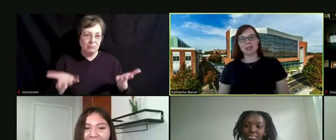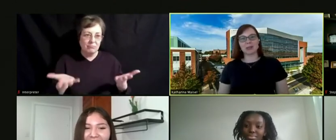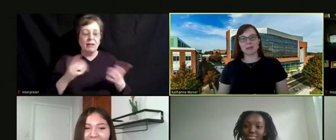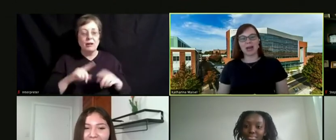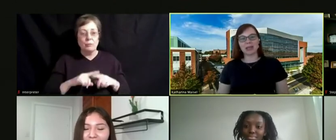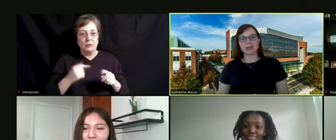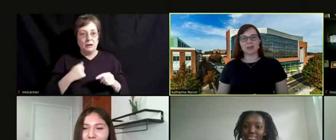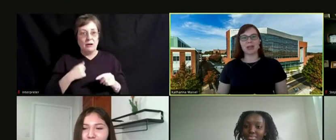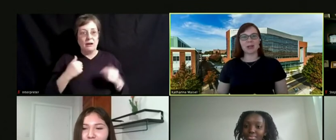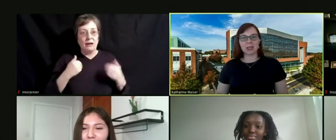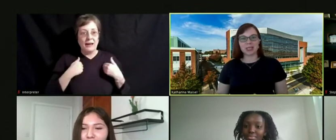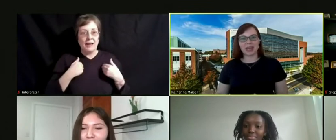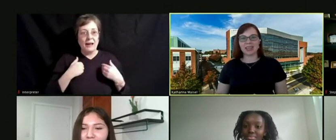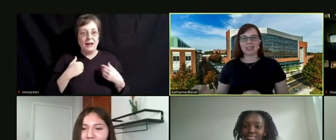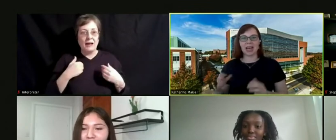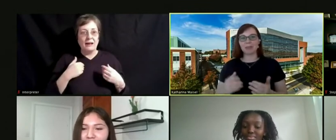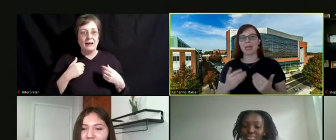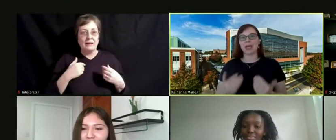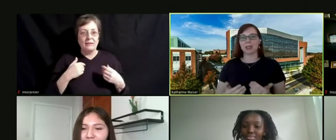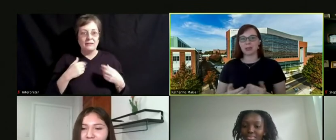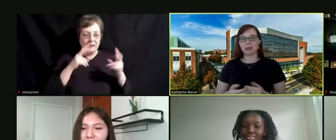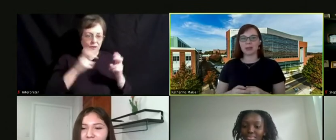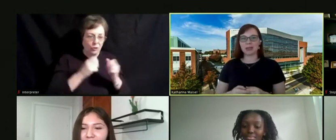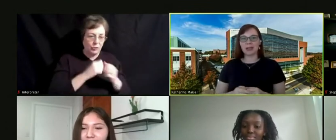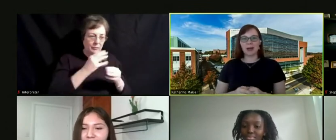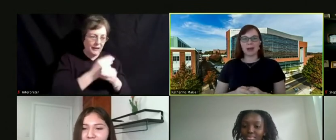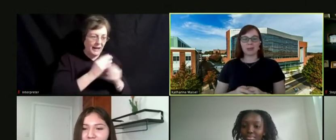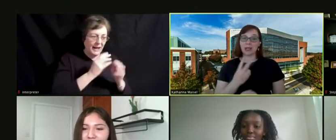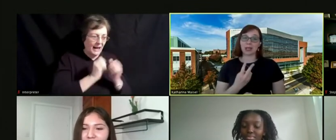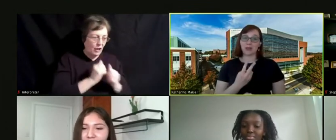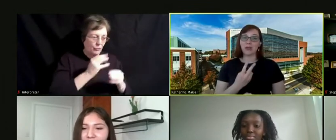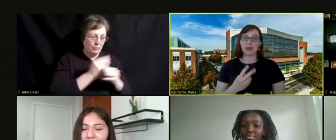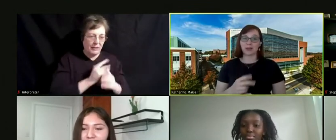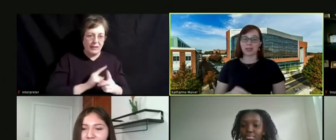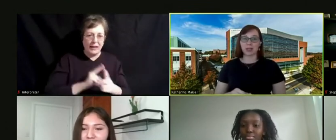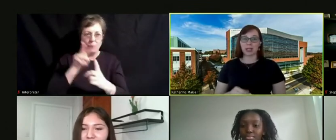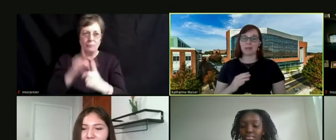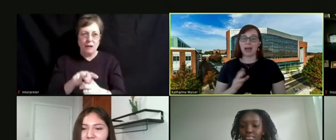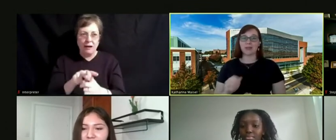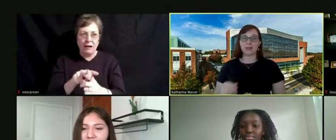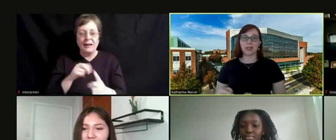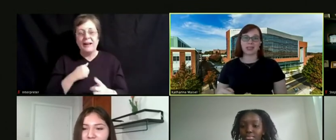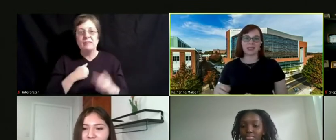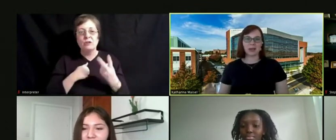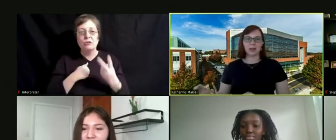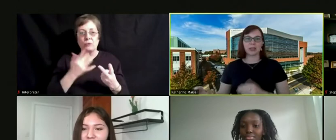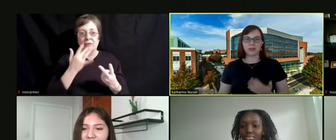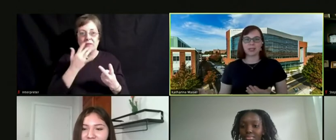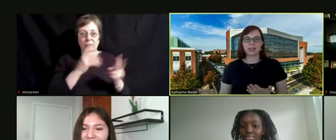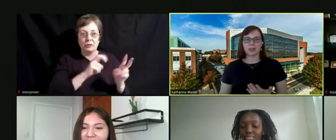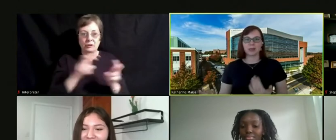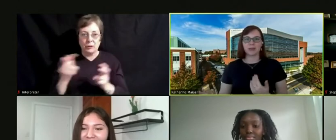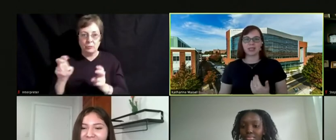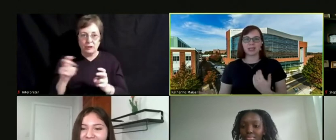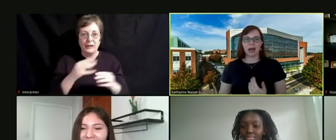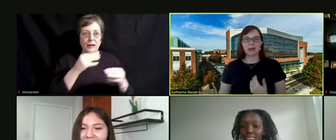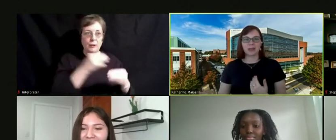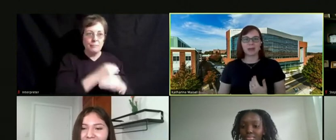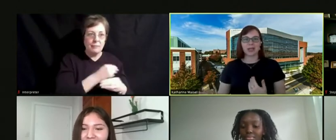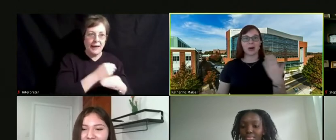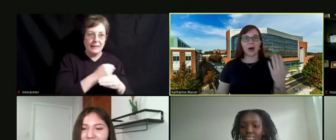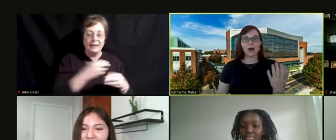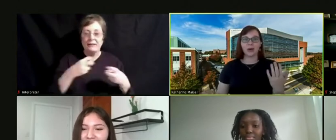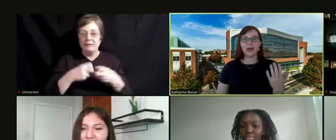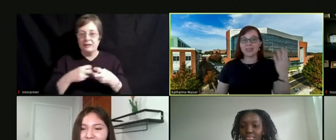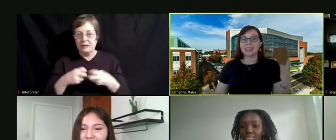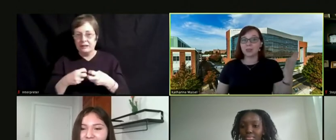had this issue with math of not understanding its application so well. So I actually have two favorite subjects, math and physics, because physics to me felt a lot of